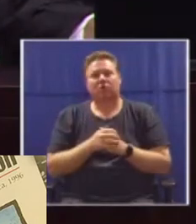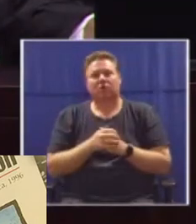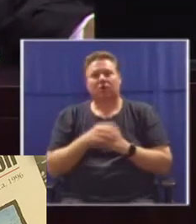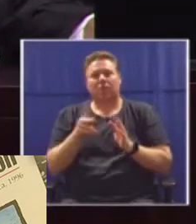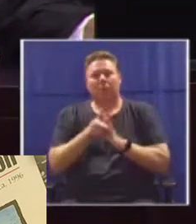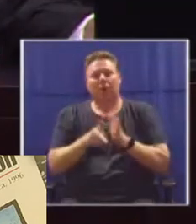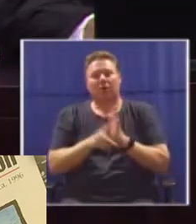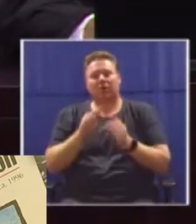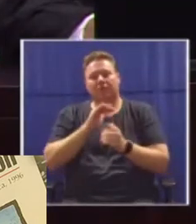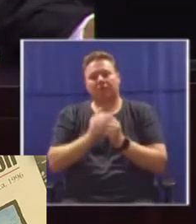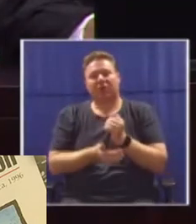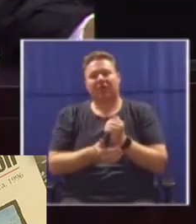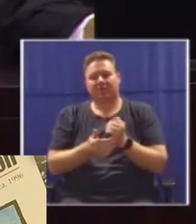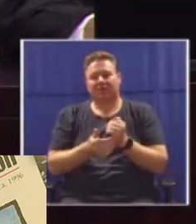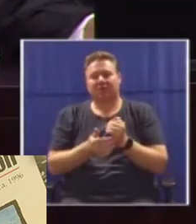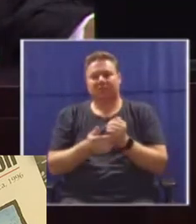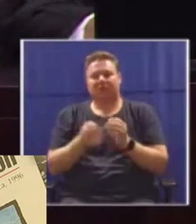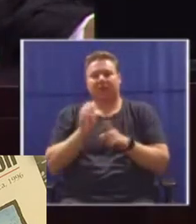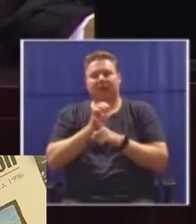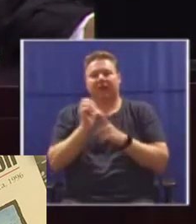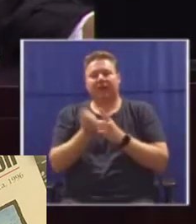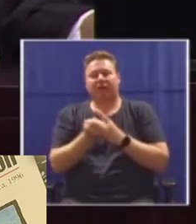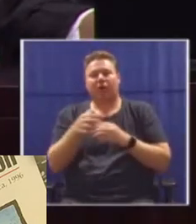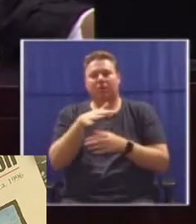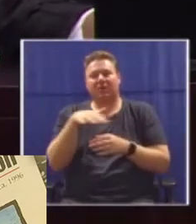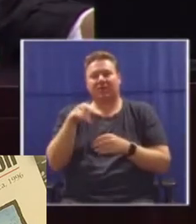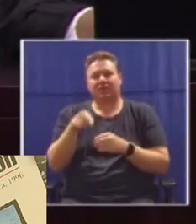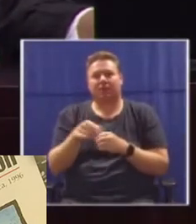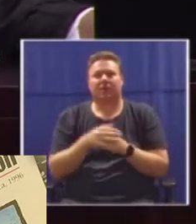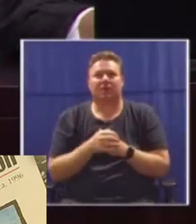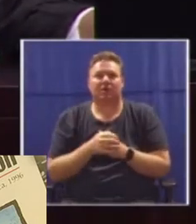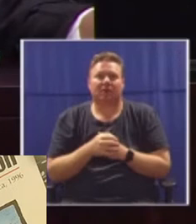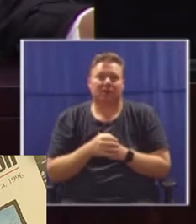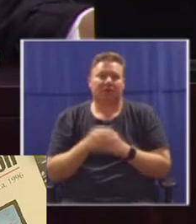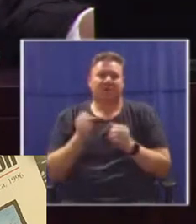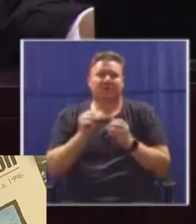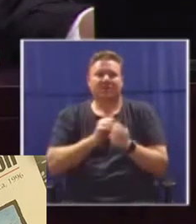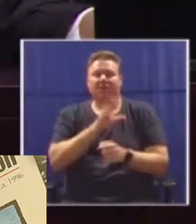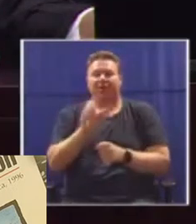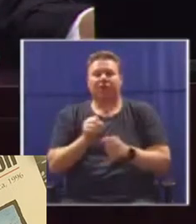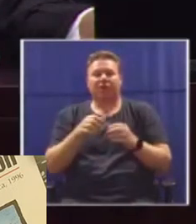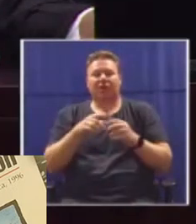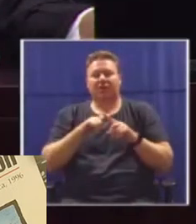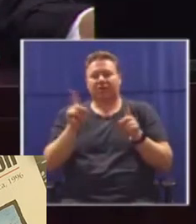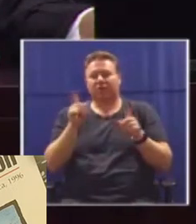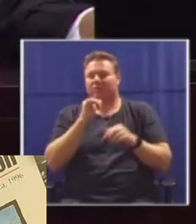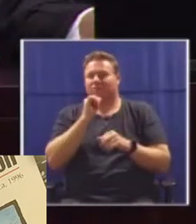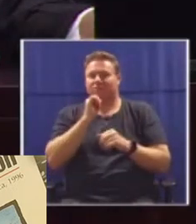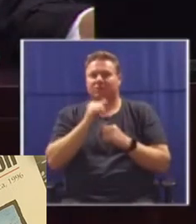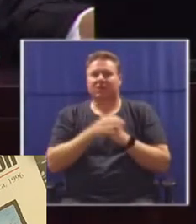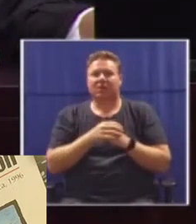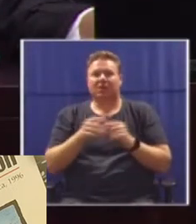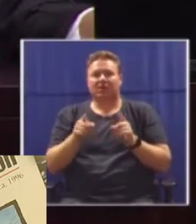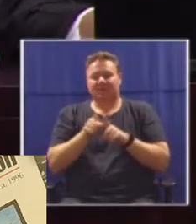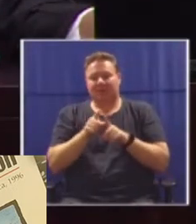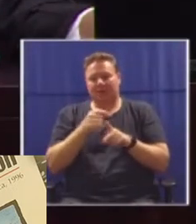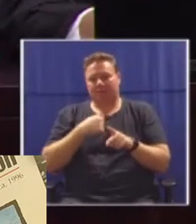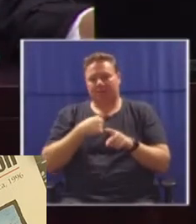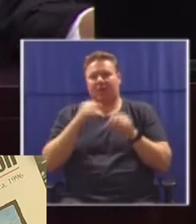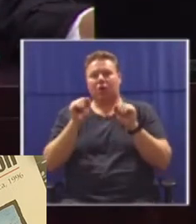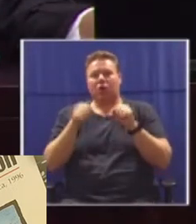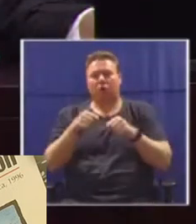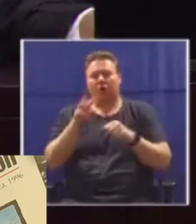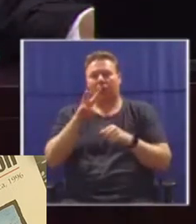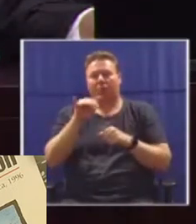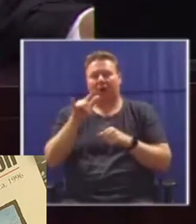that will protect our ecological systems. As such, South Africa is no exception. Furthermore, I also agree with Willis and others